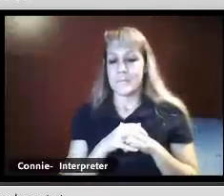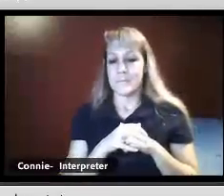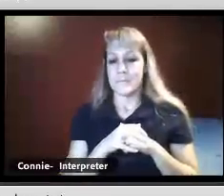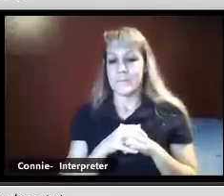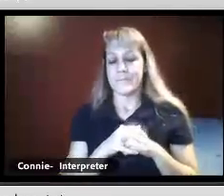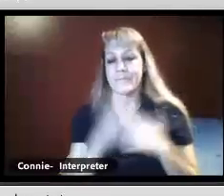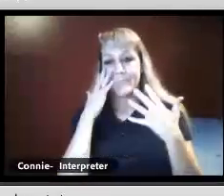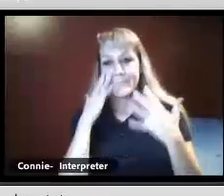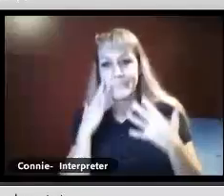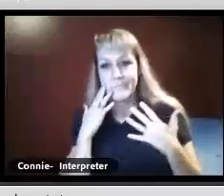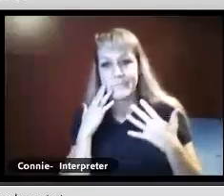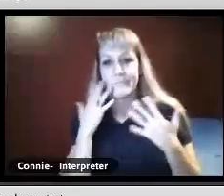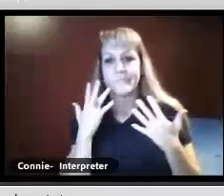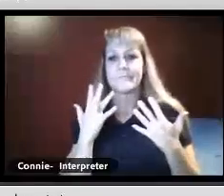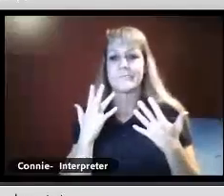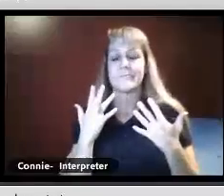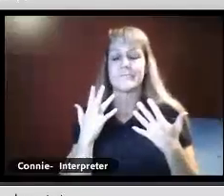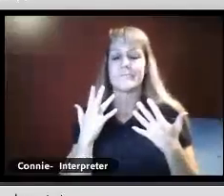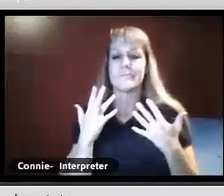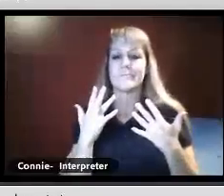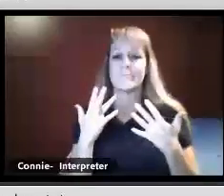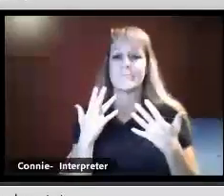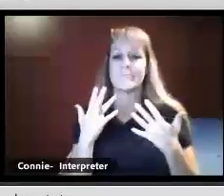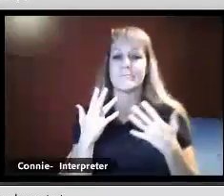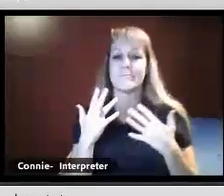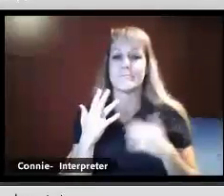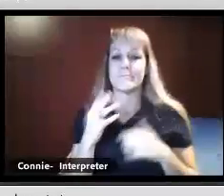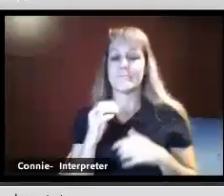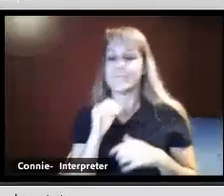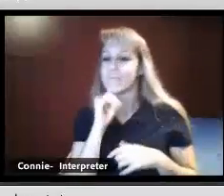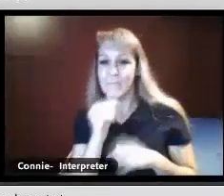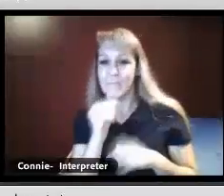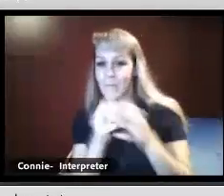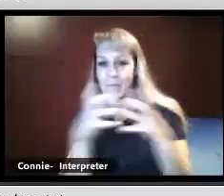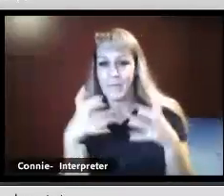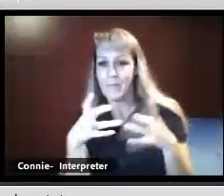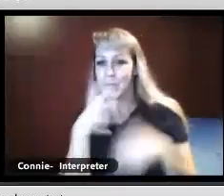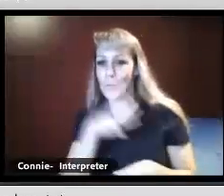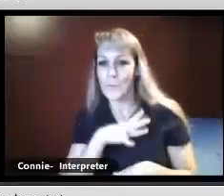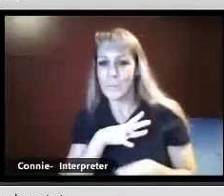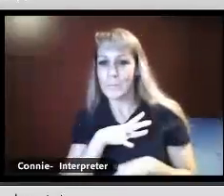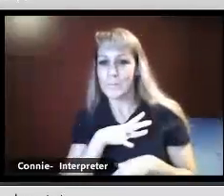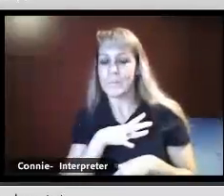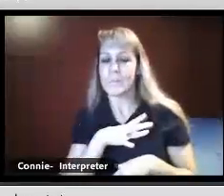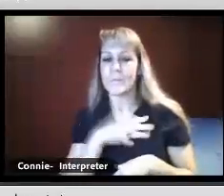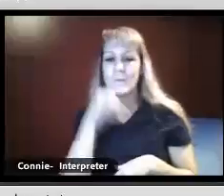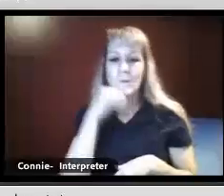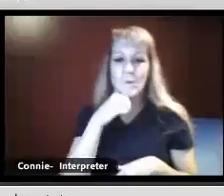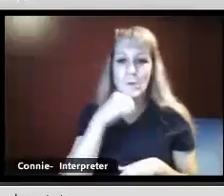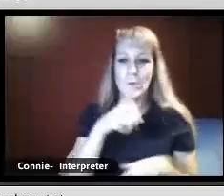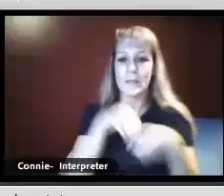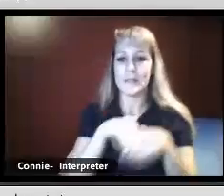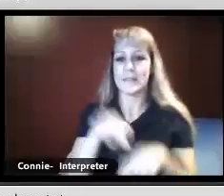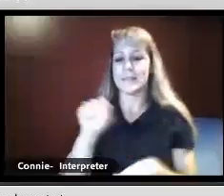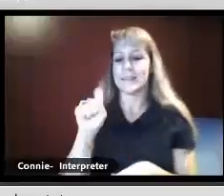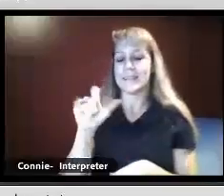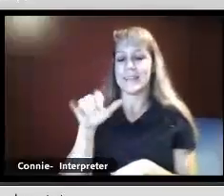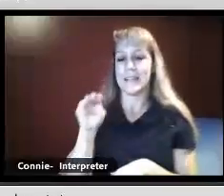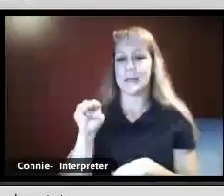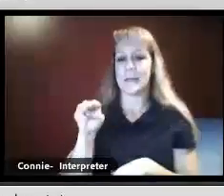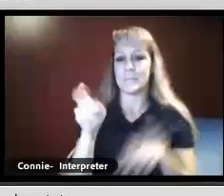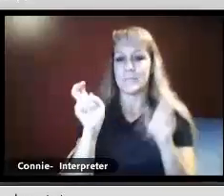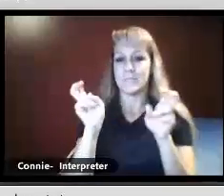unfortunate relative absence of girls and women in STEM subjects has long been a topic of